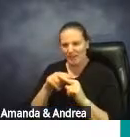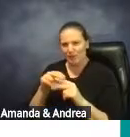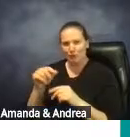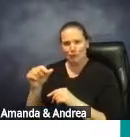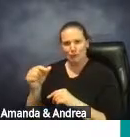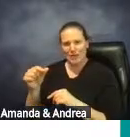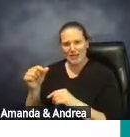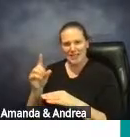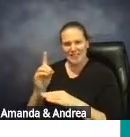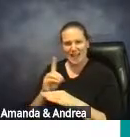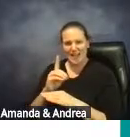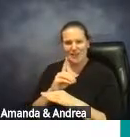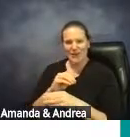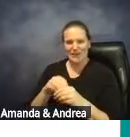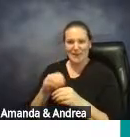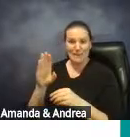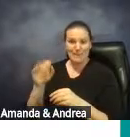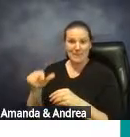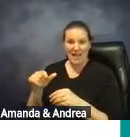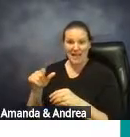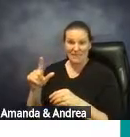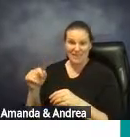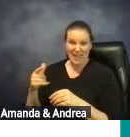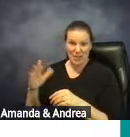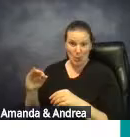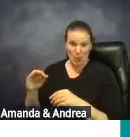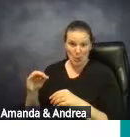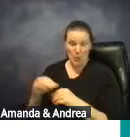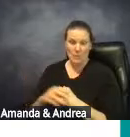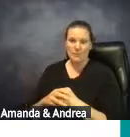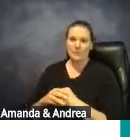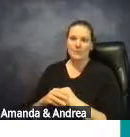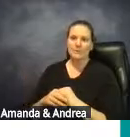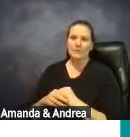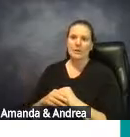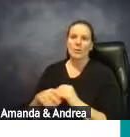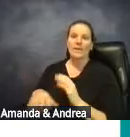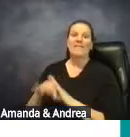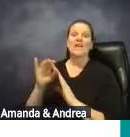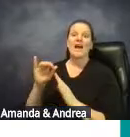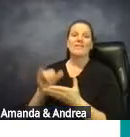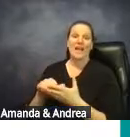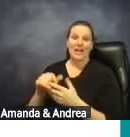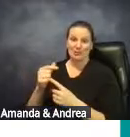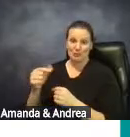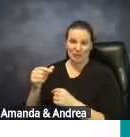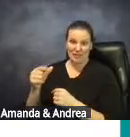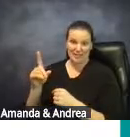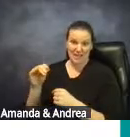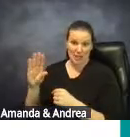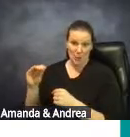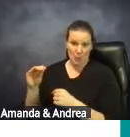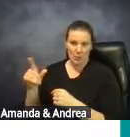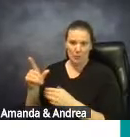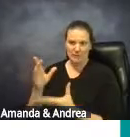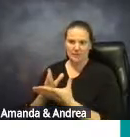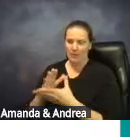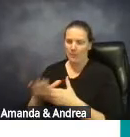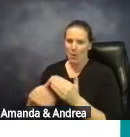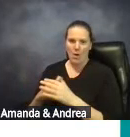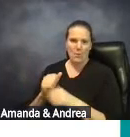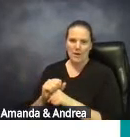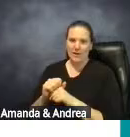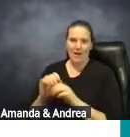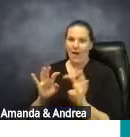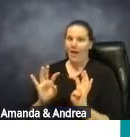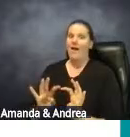dinosaurs in their bags of Legos. And when they found a green dinosaur, we stopped all work. And that's